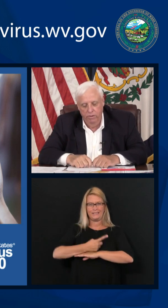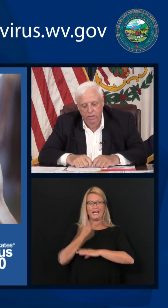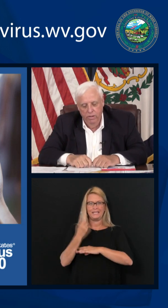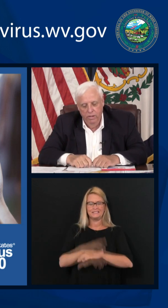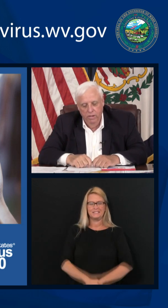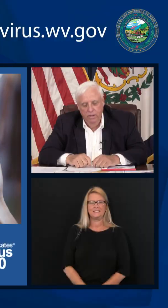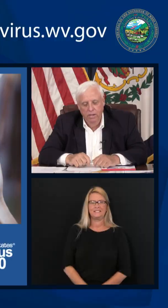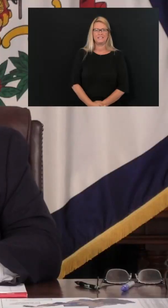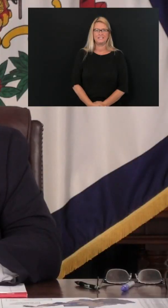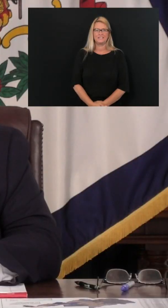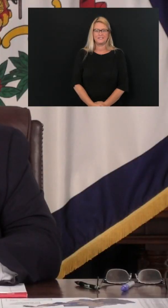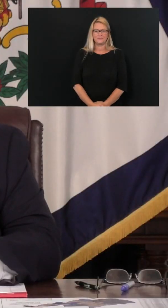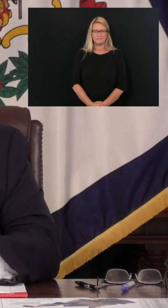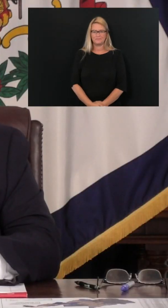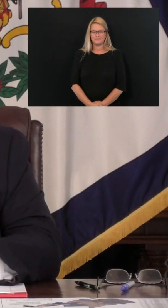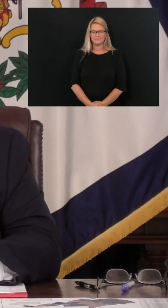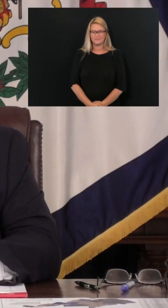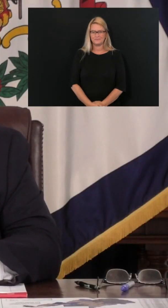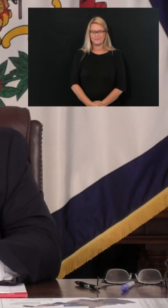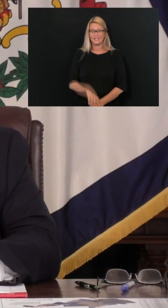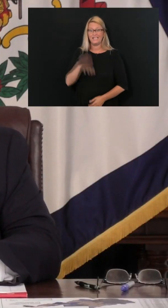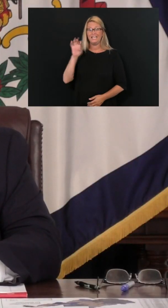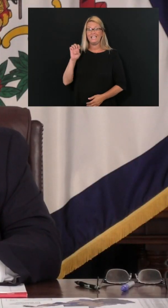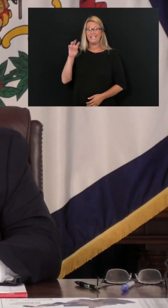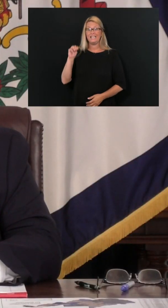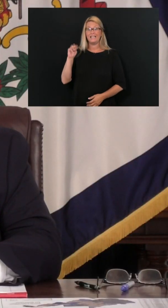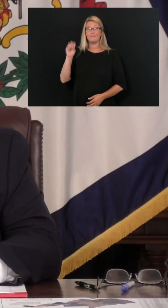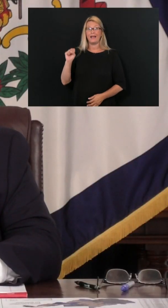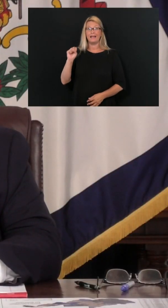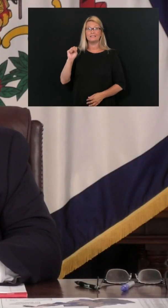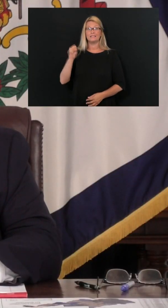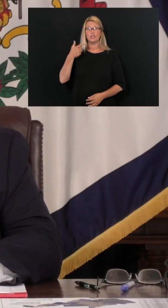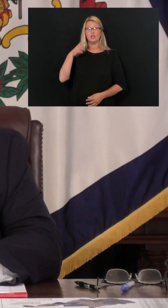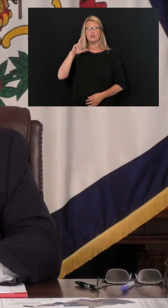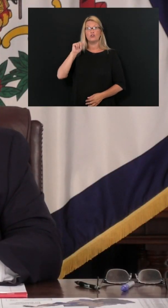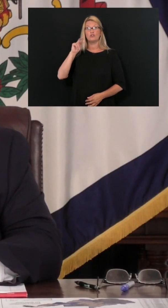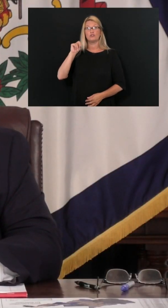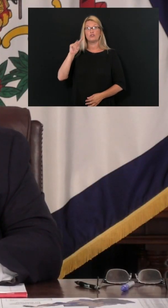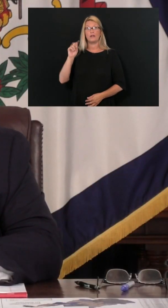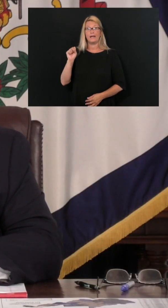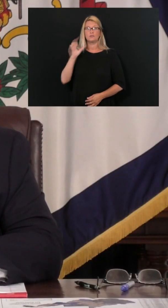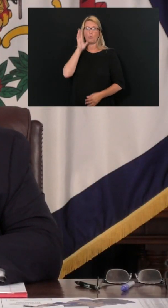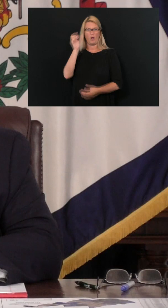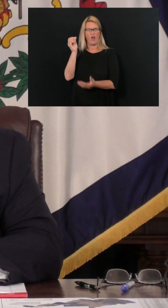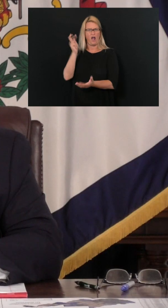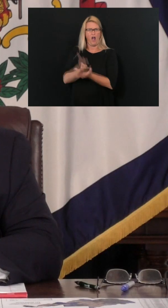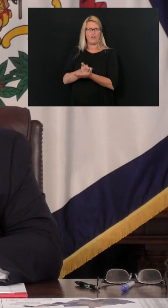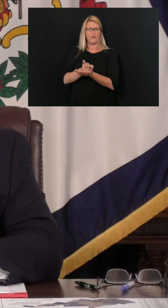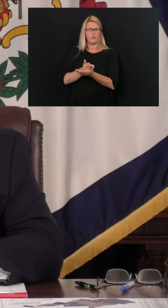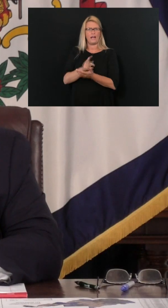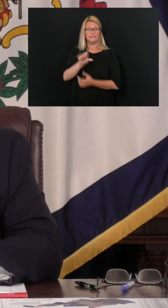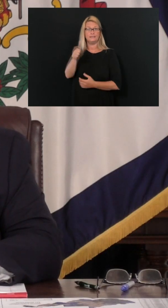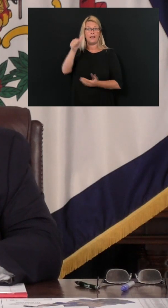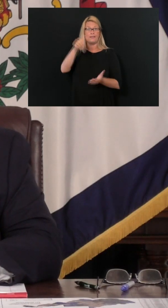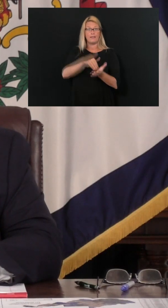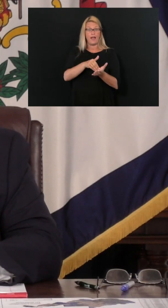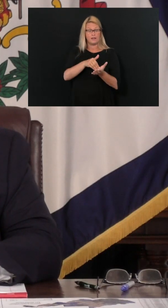you. Our EMS grants, we're going to authorize 10,000 that are going to flow out to